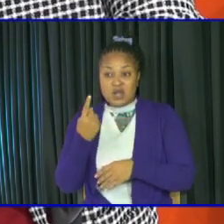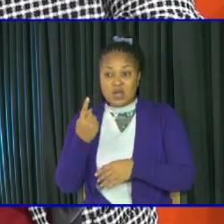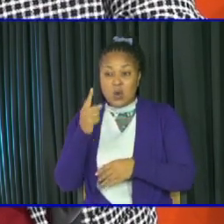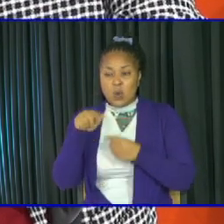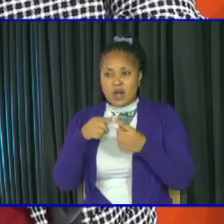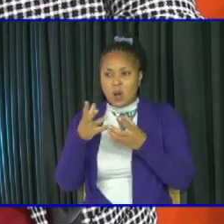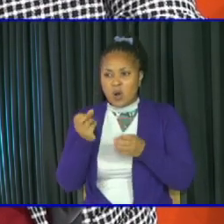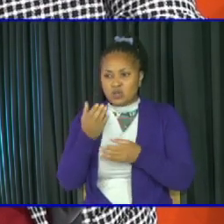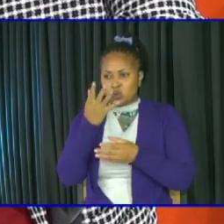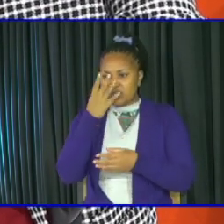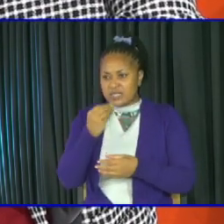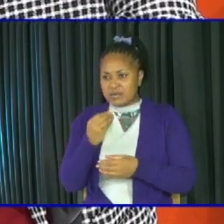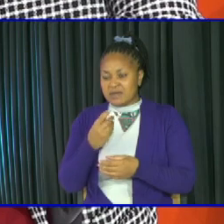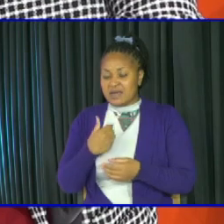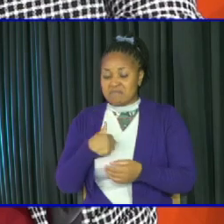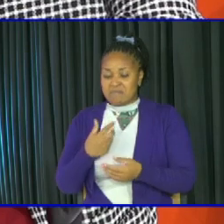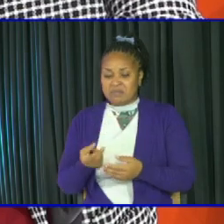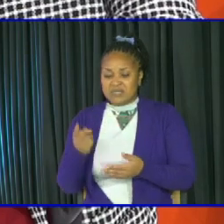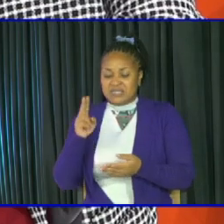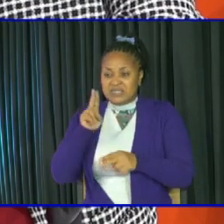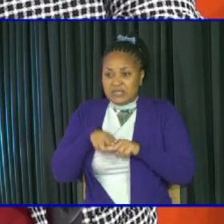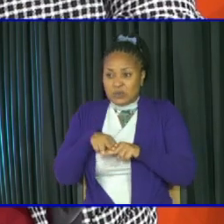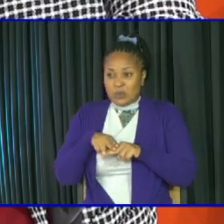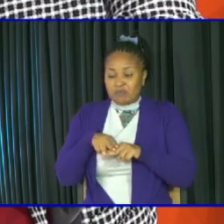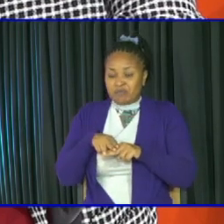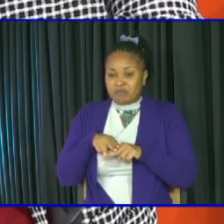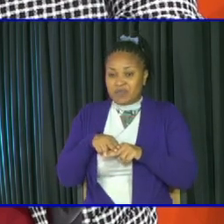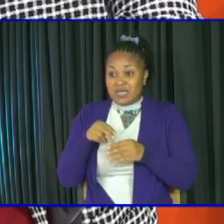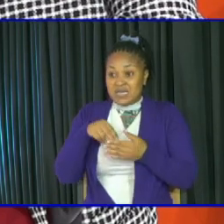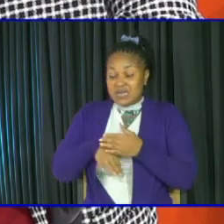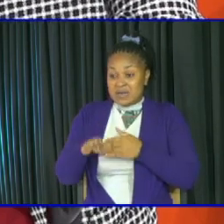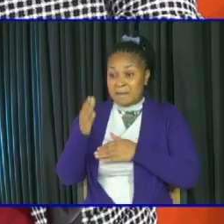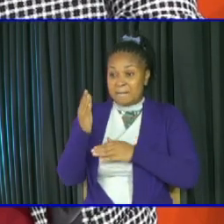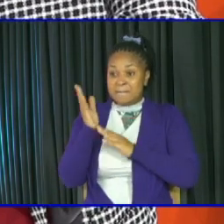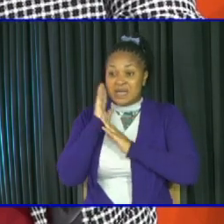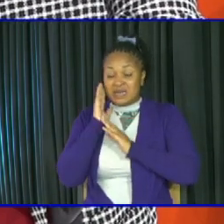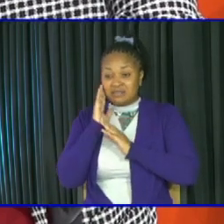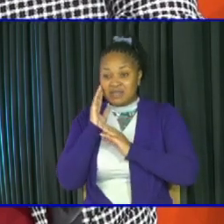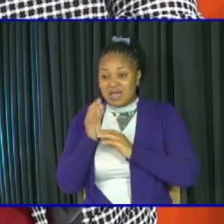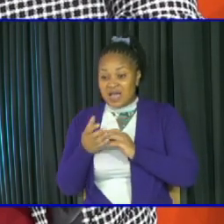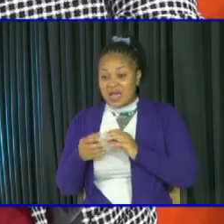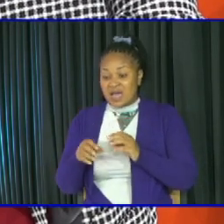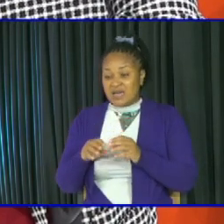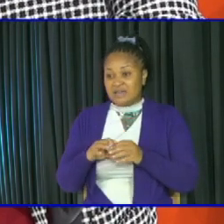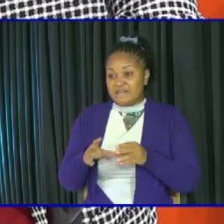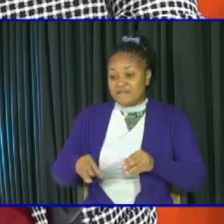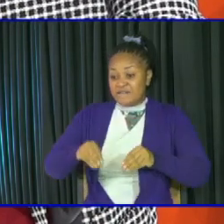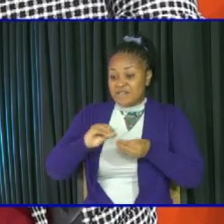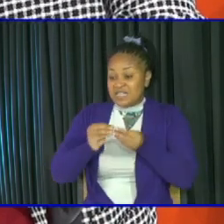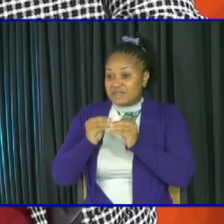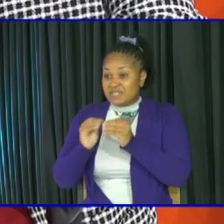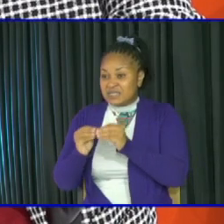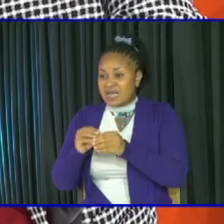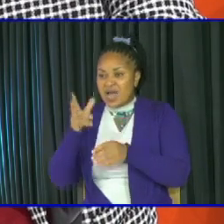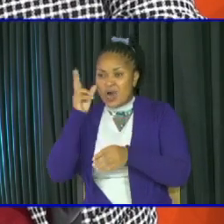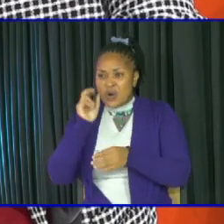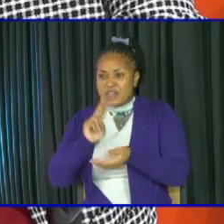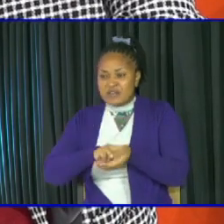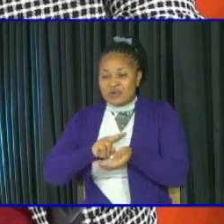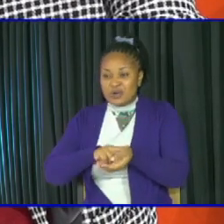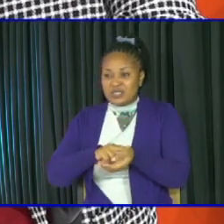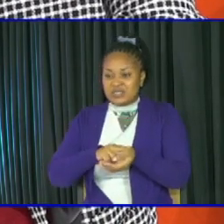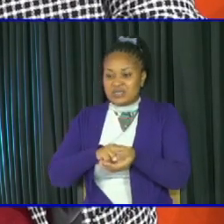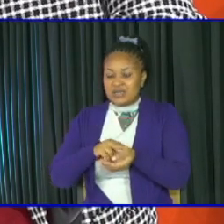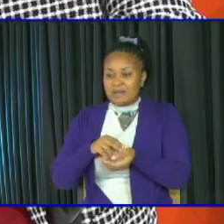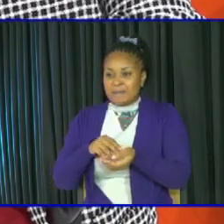sat up. I fixed my bed, I turned this, I fixed that, I do all kind of things. I heard the nurse telling the nurse taking over the next